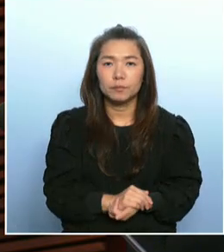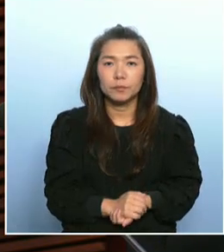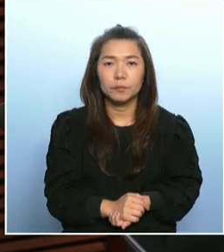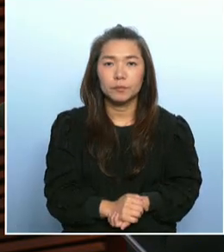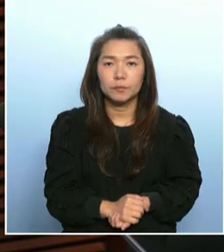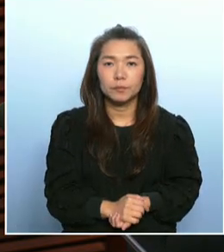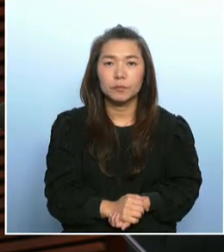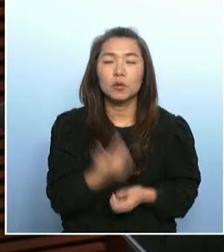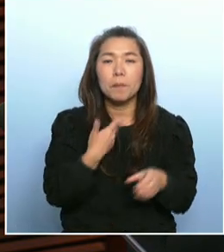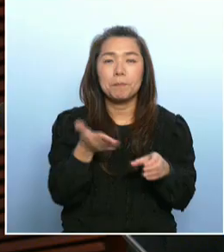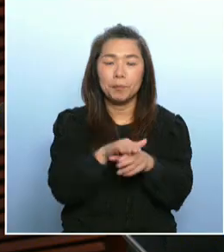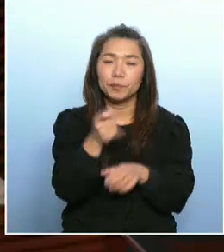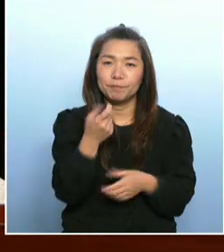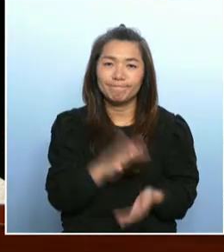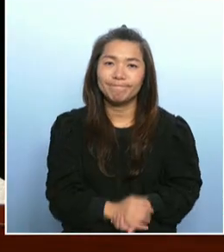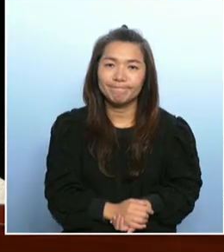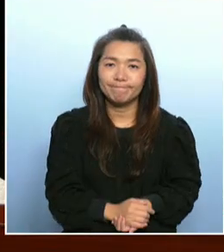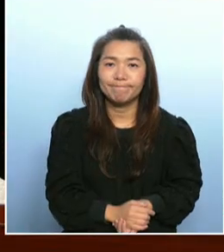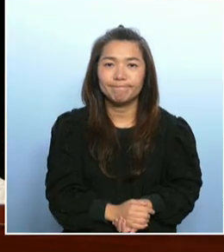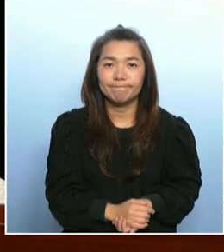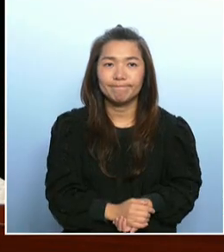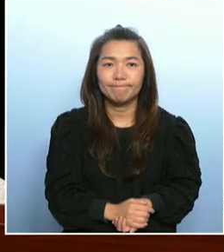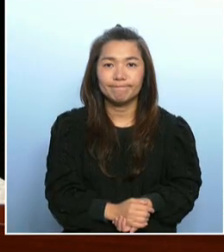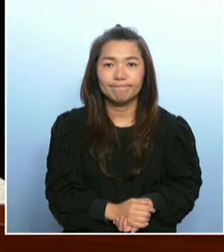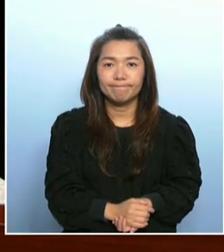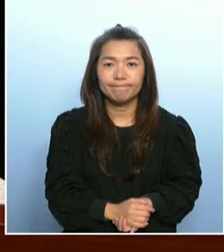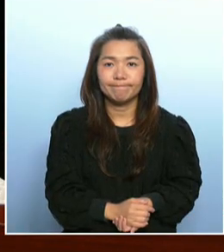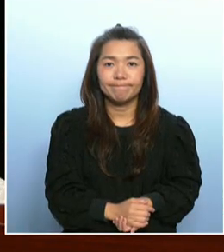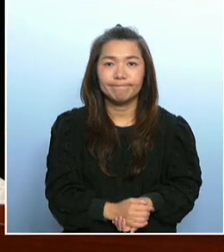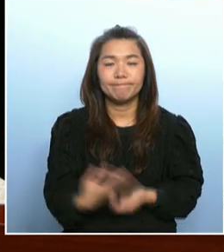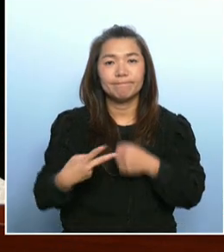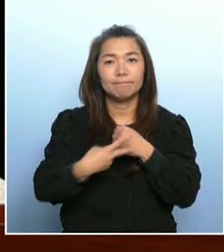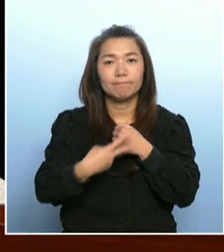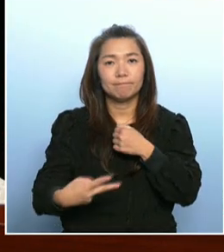gerontechnological devices, and they may be of help here. Thank you.